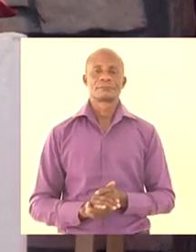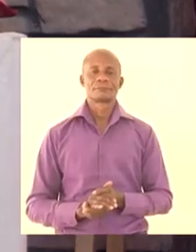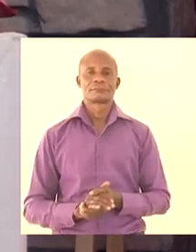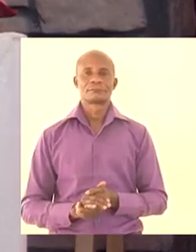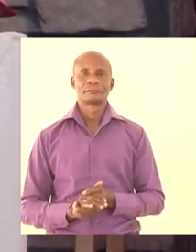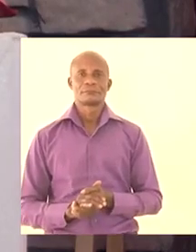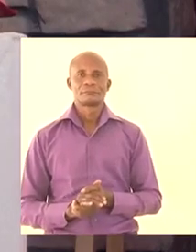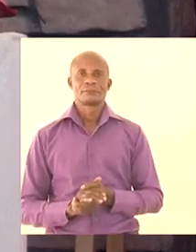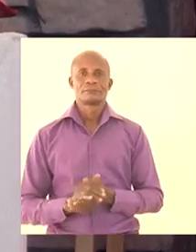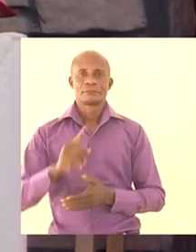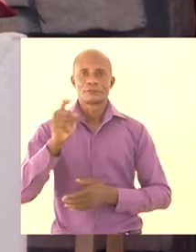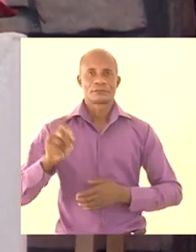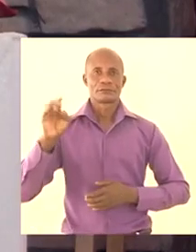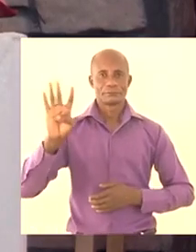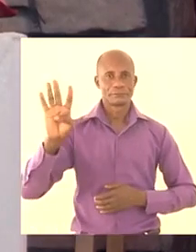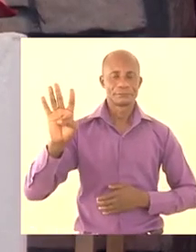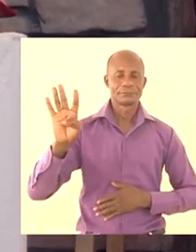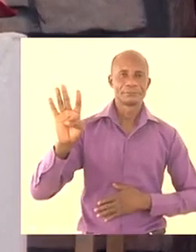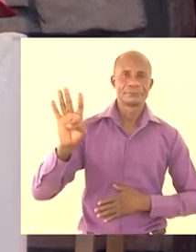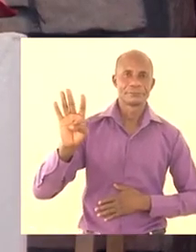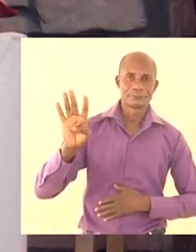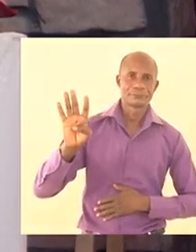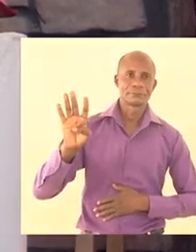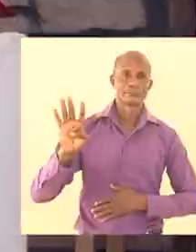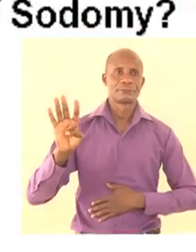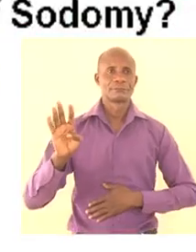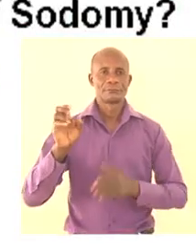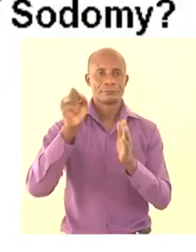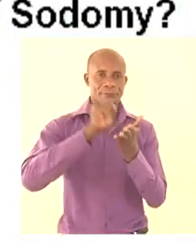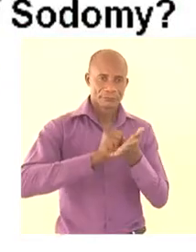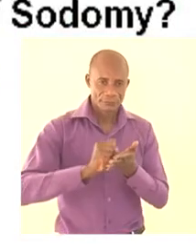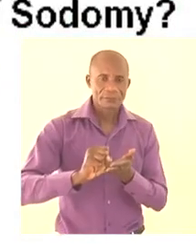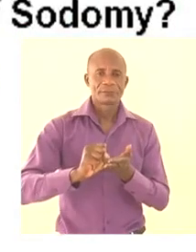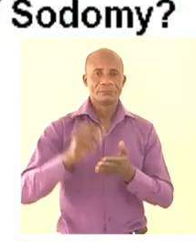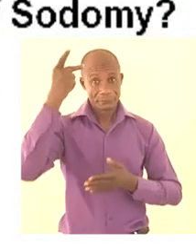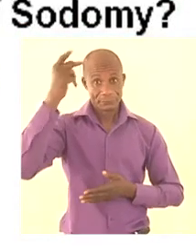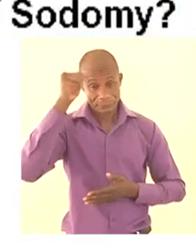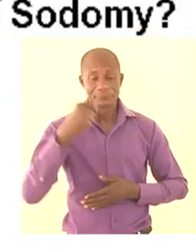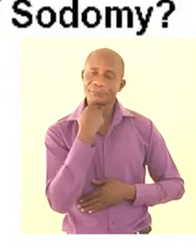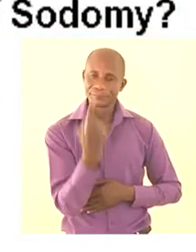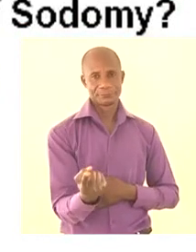of age? Question 4. St. Paul said,